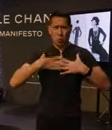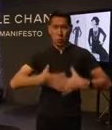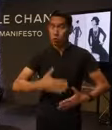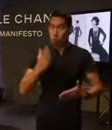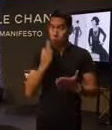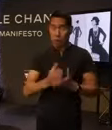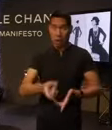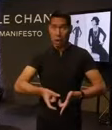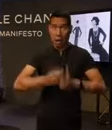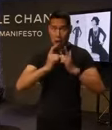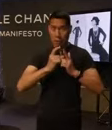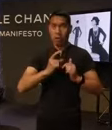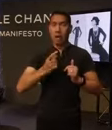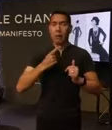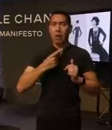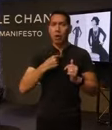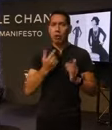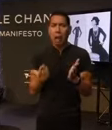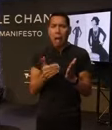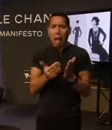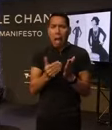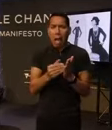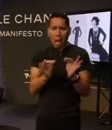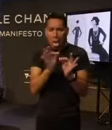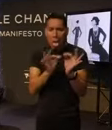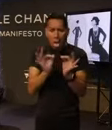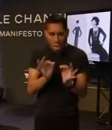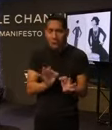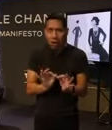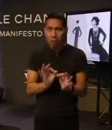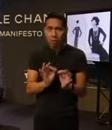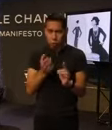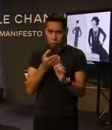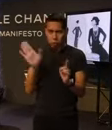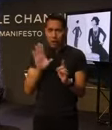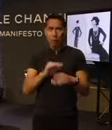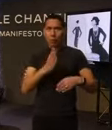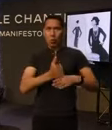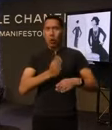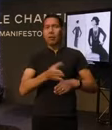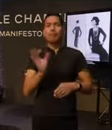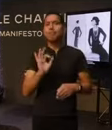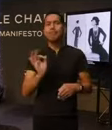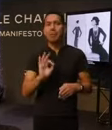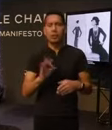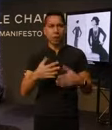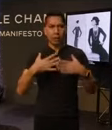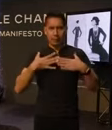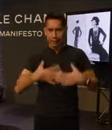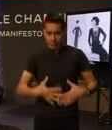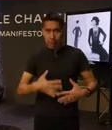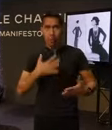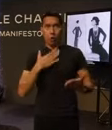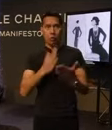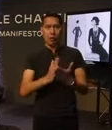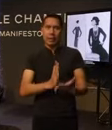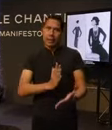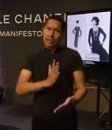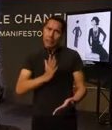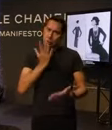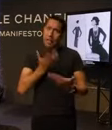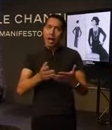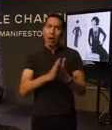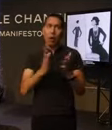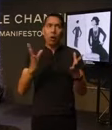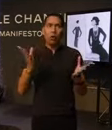to make. You don't have the embellishments to sort of distract from the workmanship. But I think it's really fascinating to see the way she played with